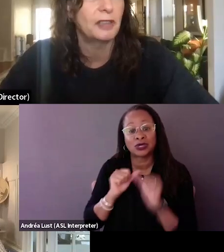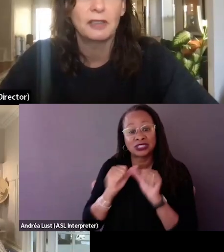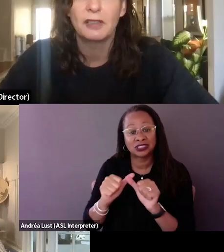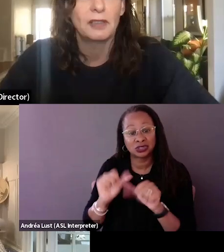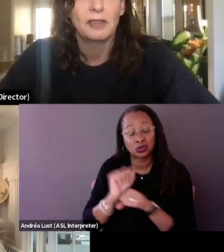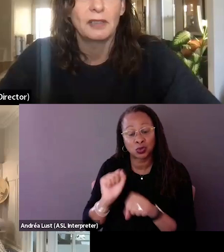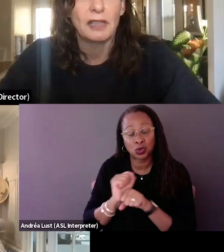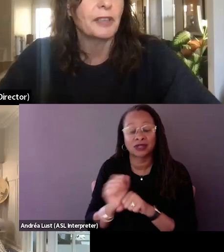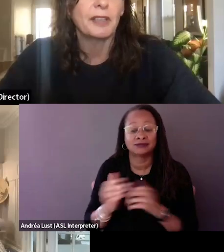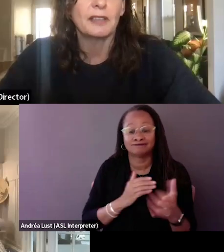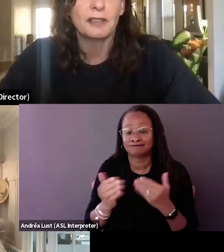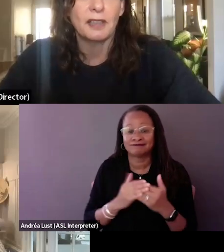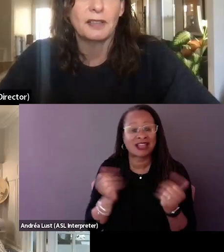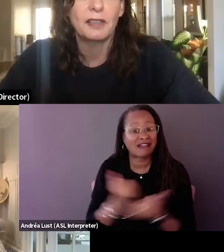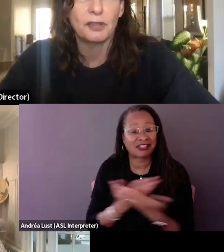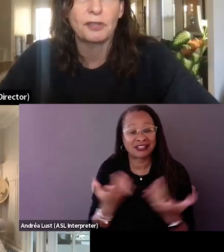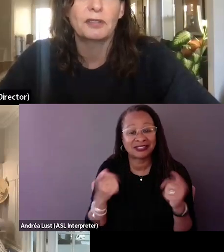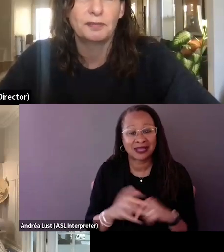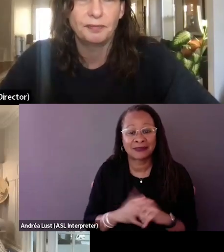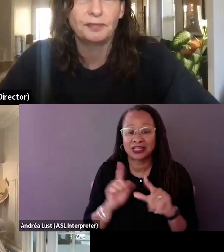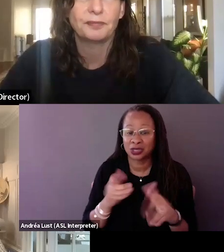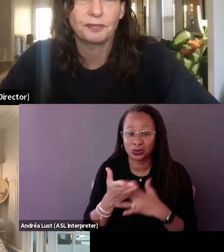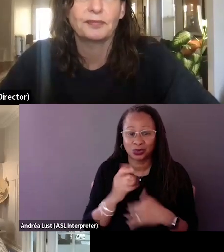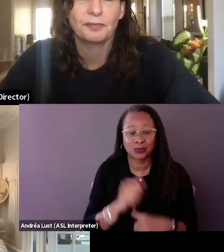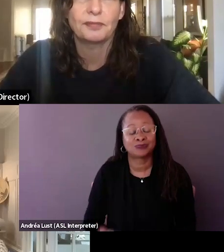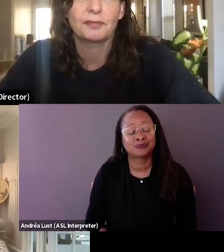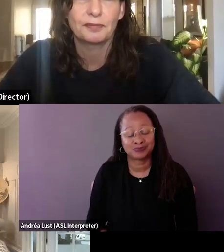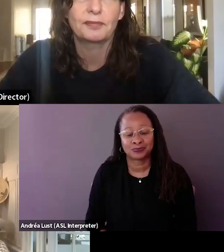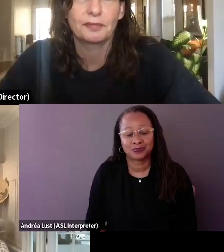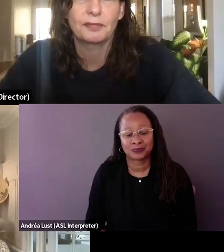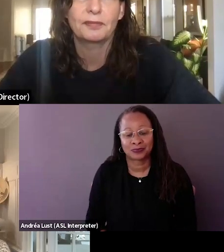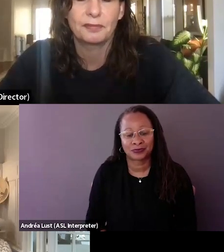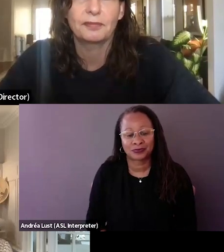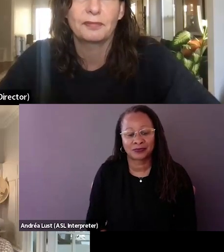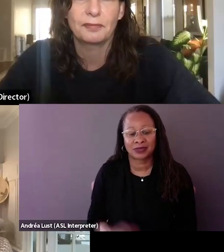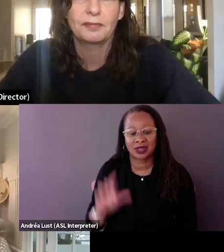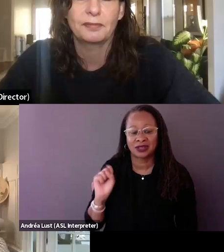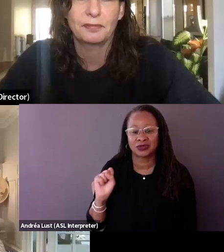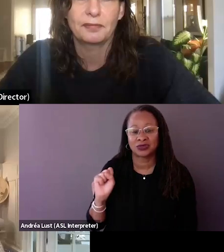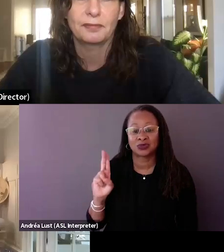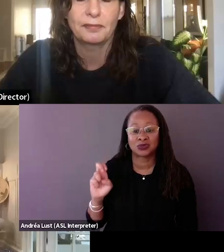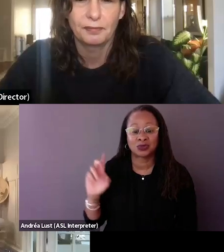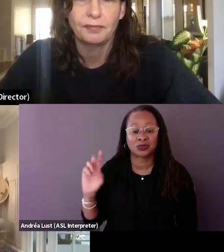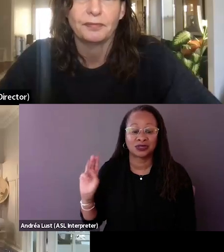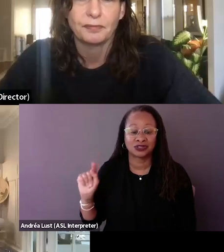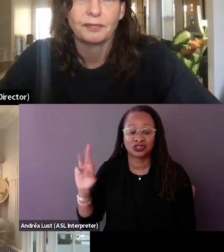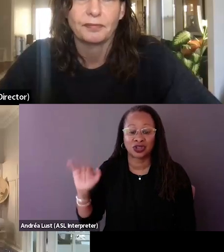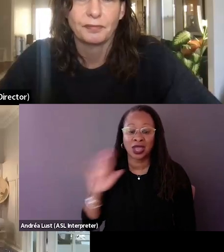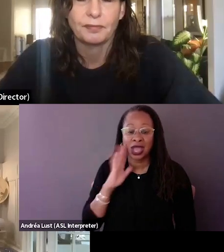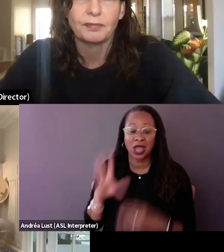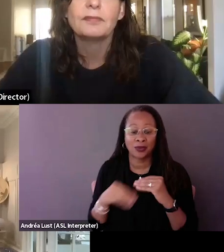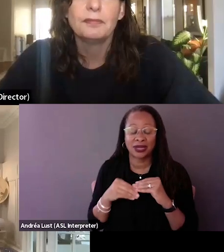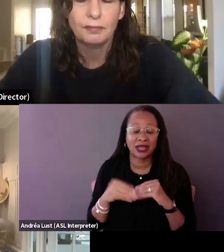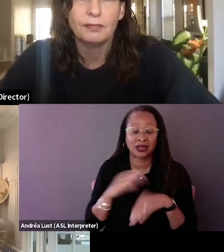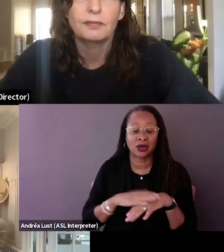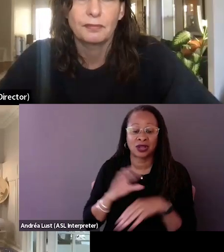of everything that he goes through. I'll just add on a little bit on Soyeon,